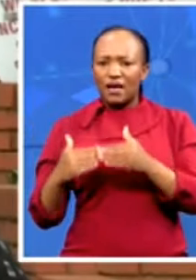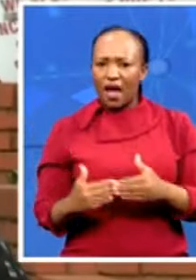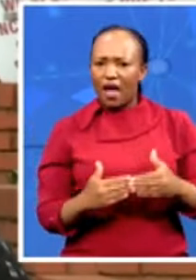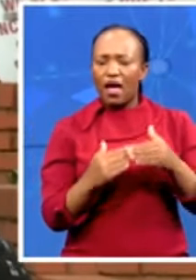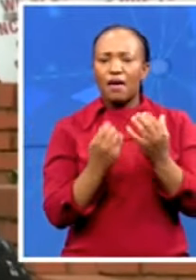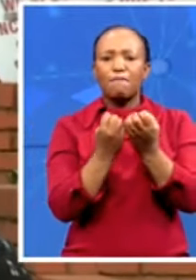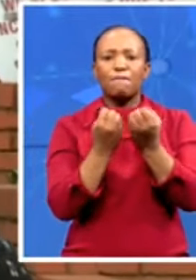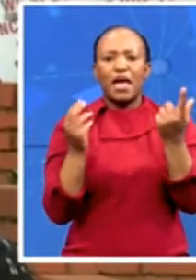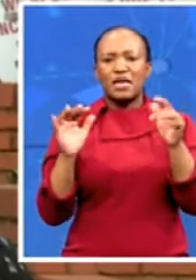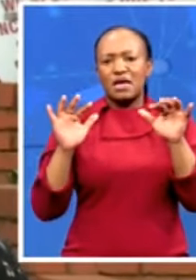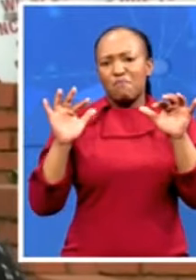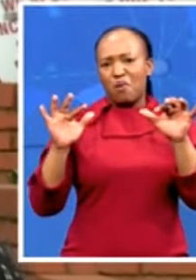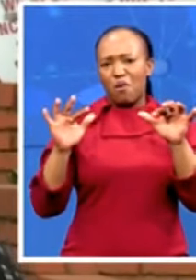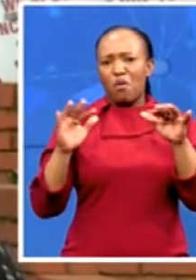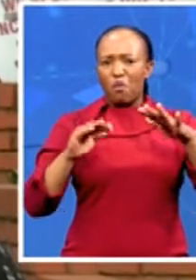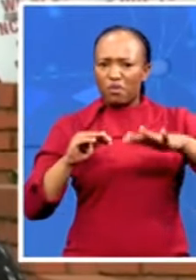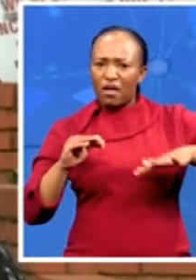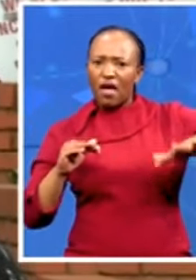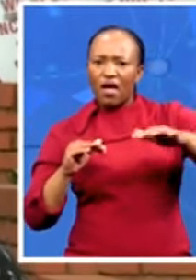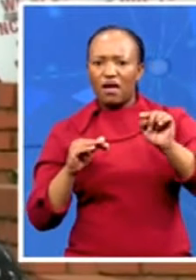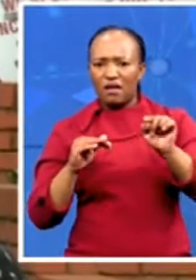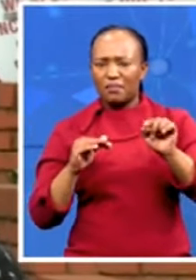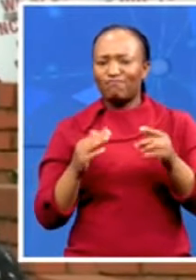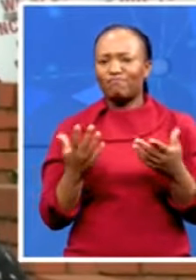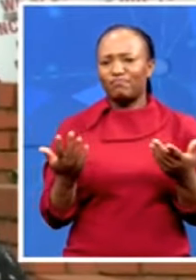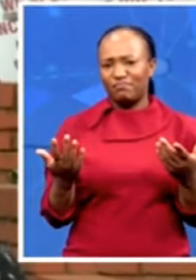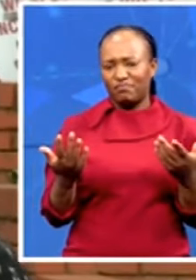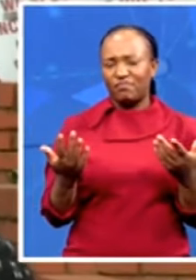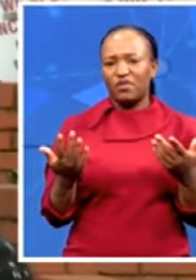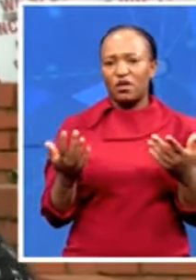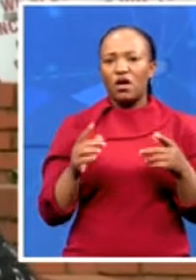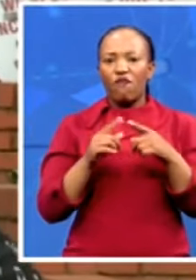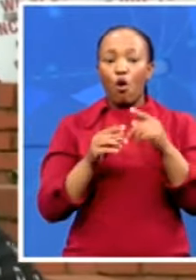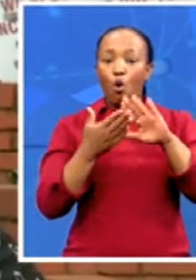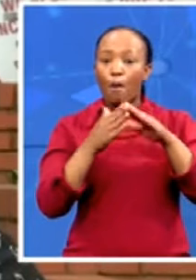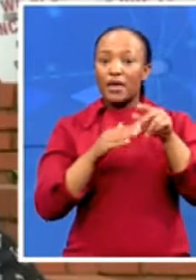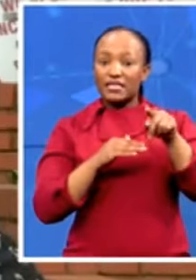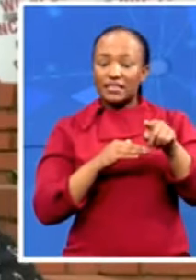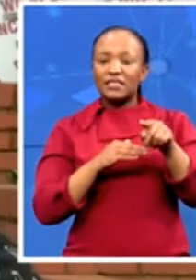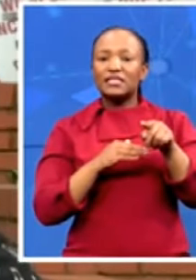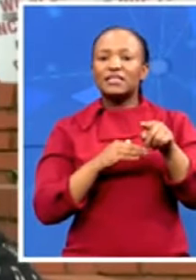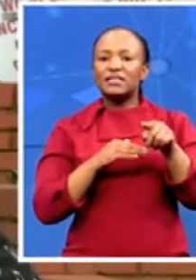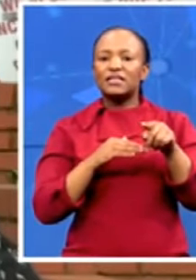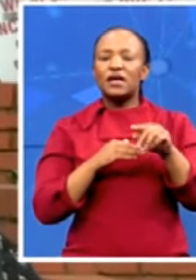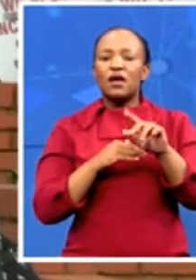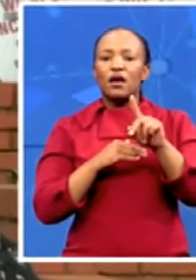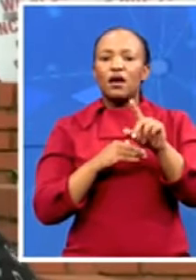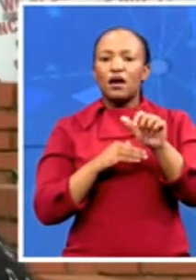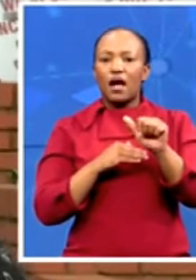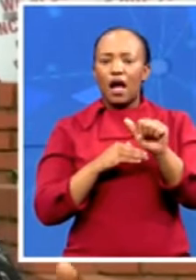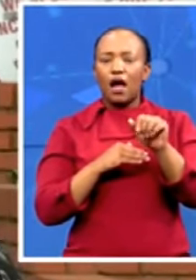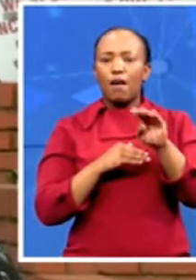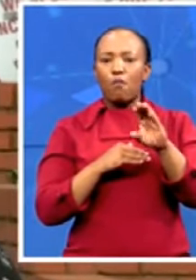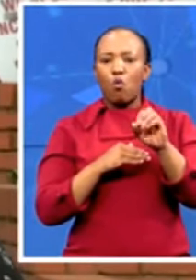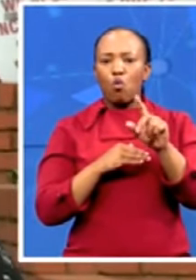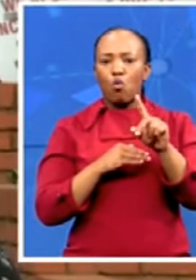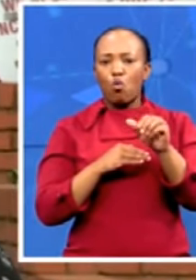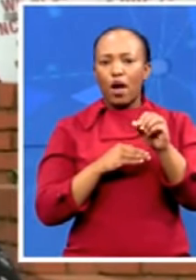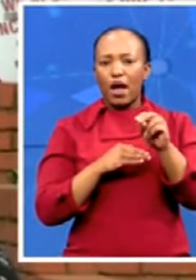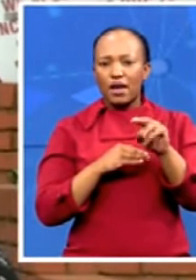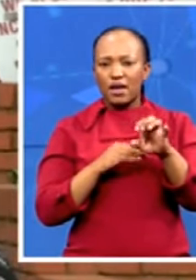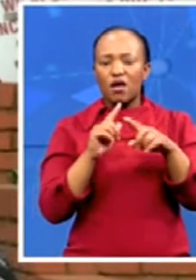and around this community of KaBokweni, not only KaBokweni, all the way towards Hazyview area, towards Mpumalanga, because it's one